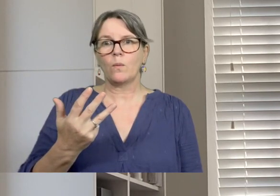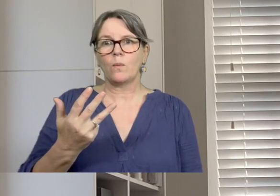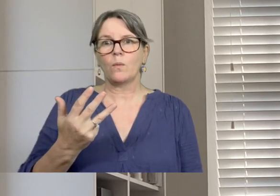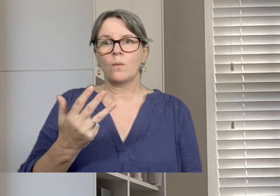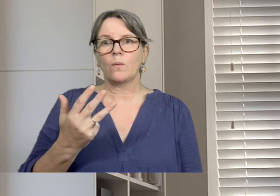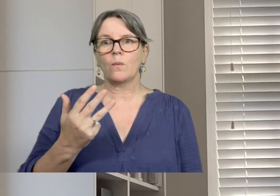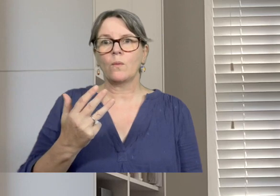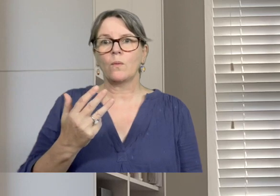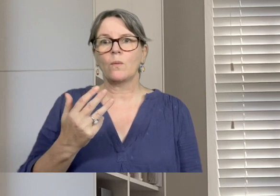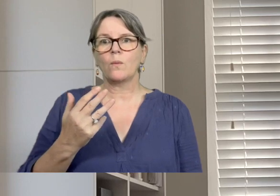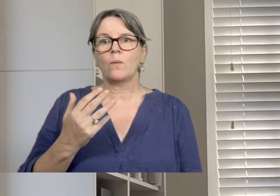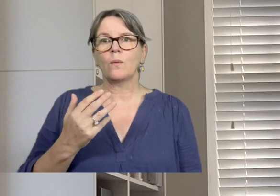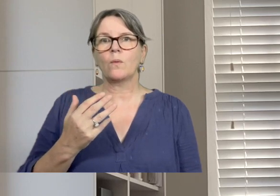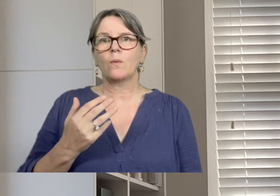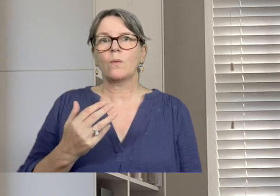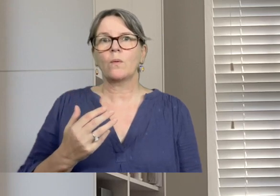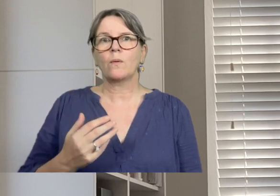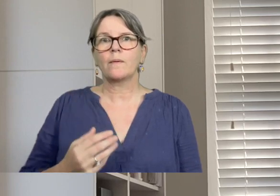And 4.